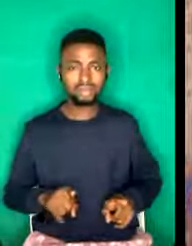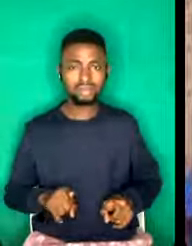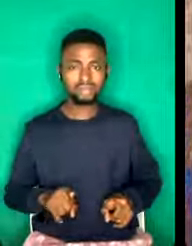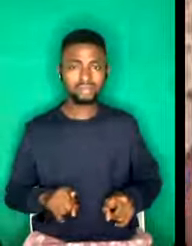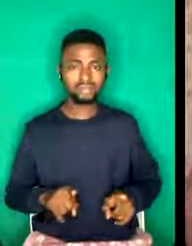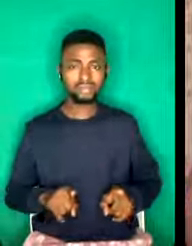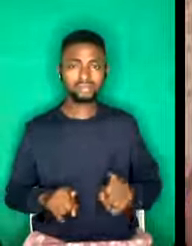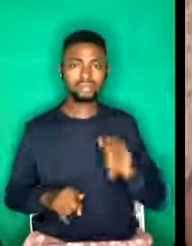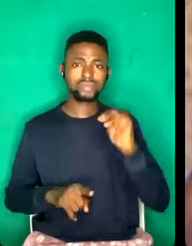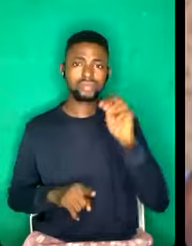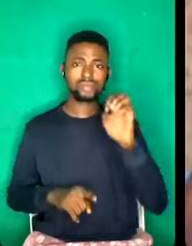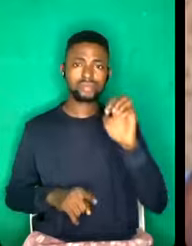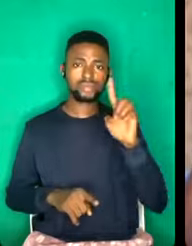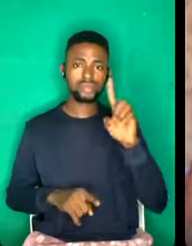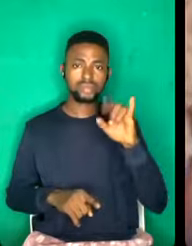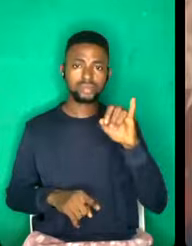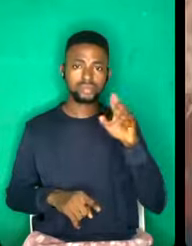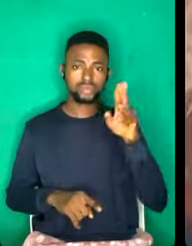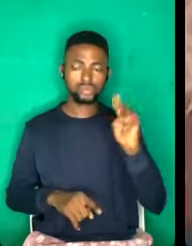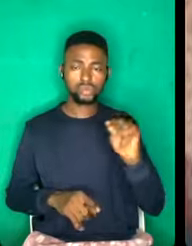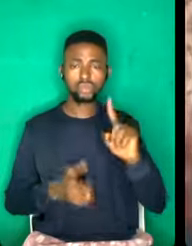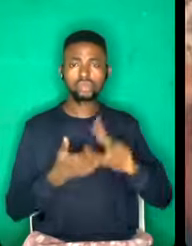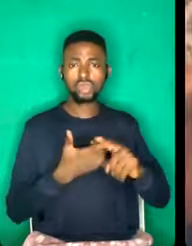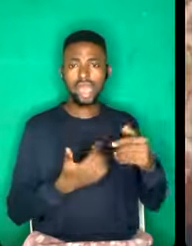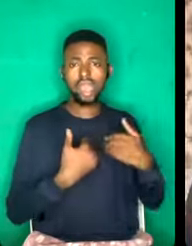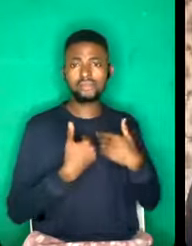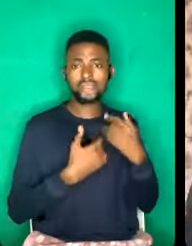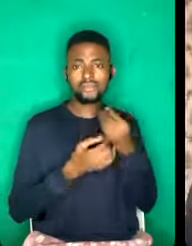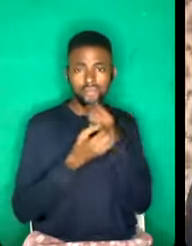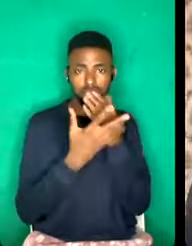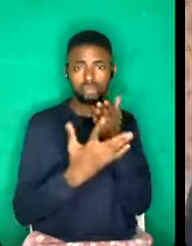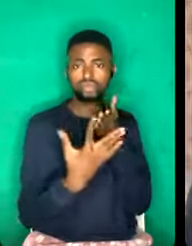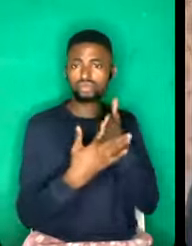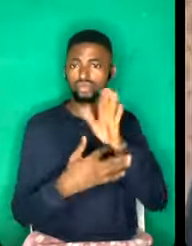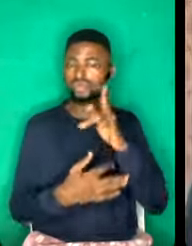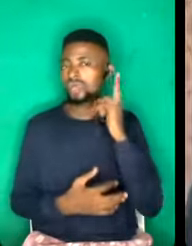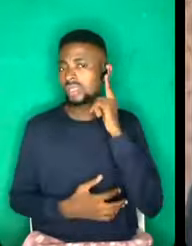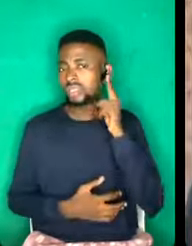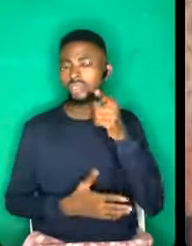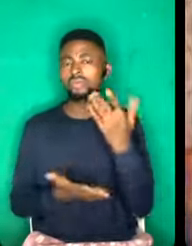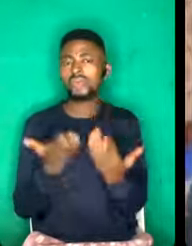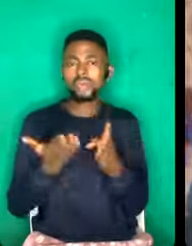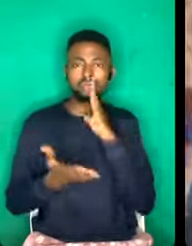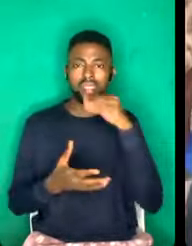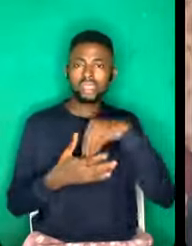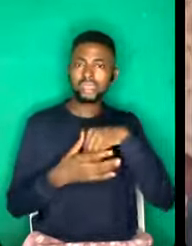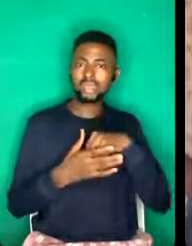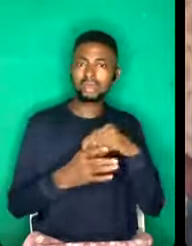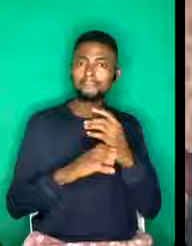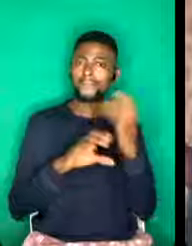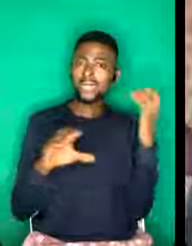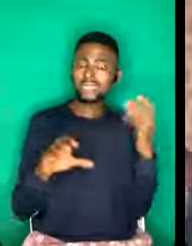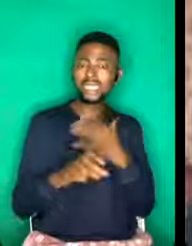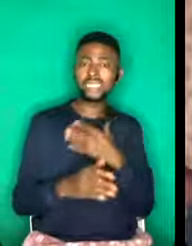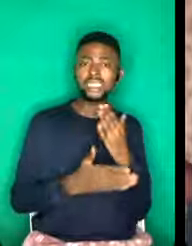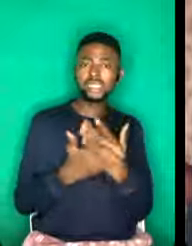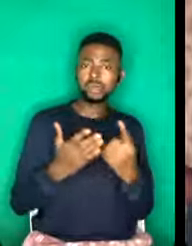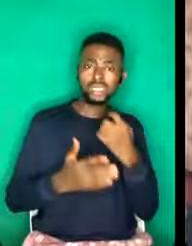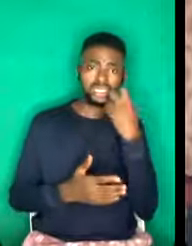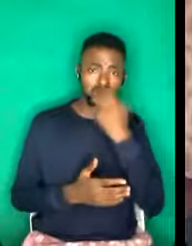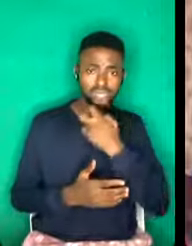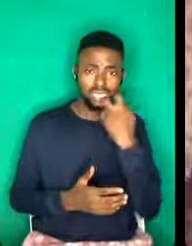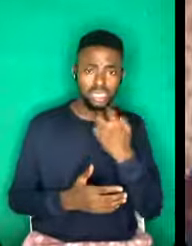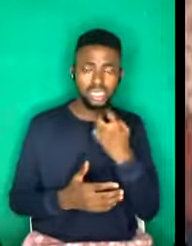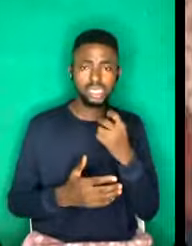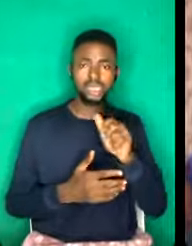mediums to access information through your ear. You might be in a bus and someone is speaking somewhere